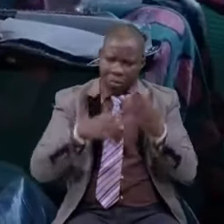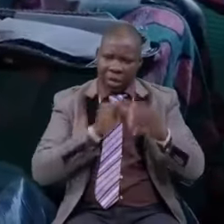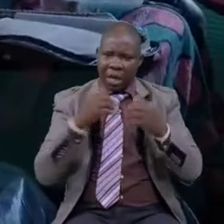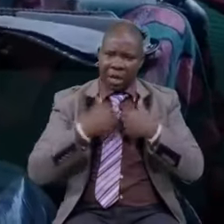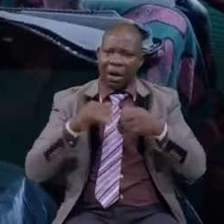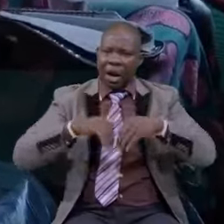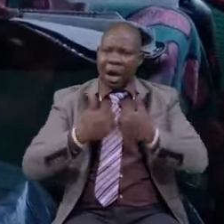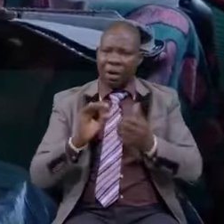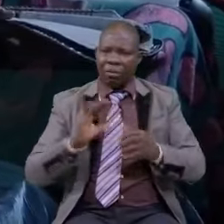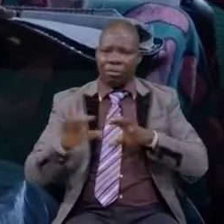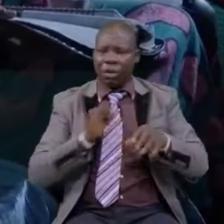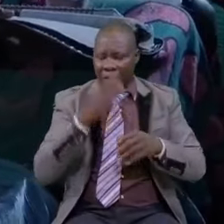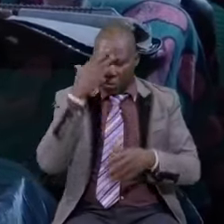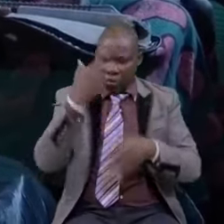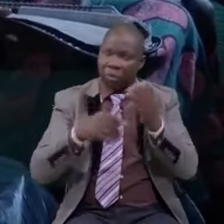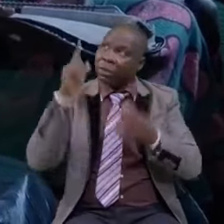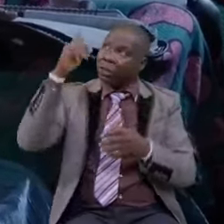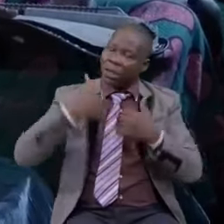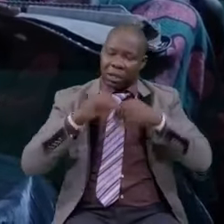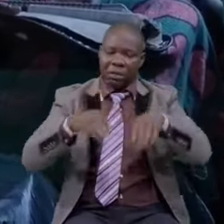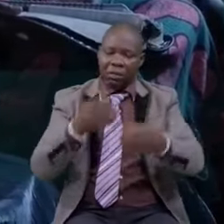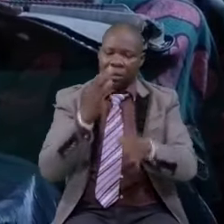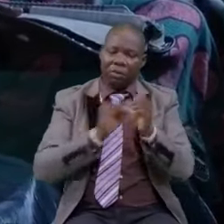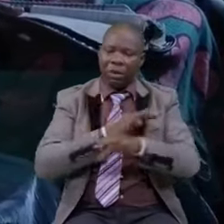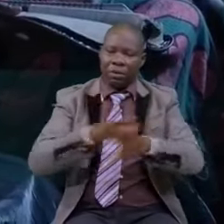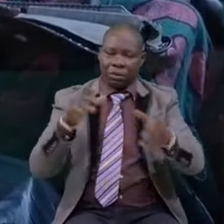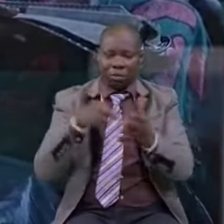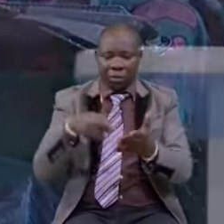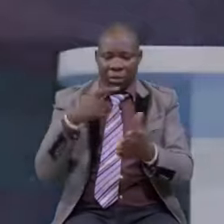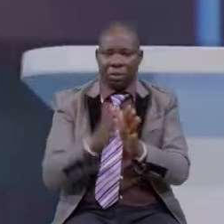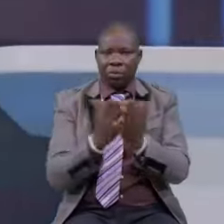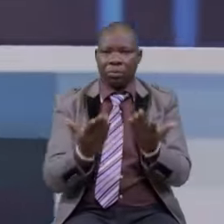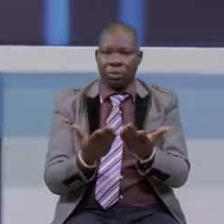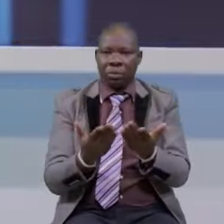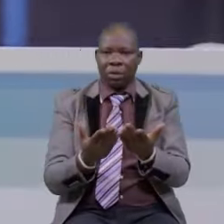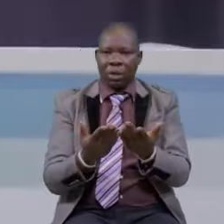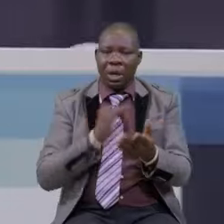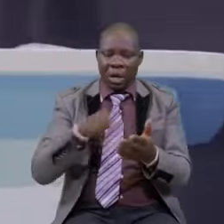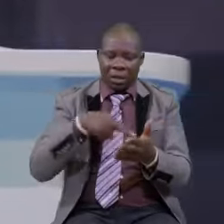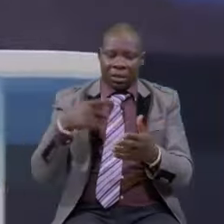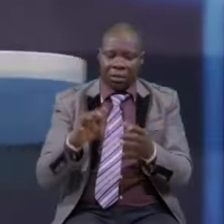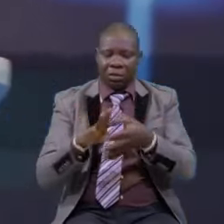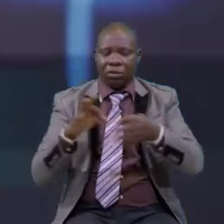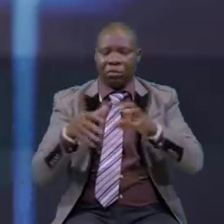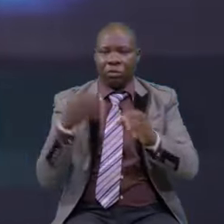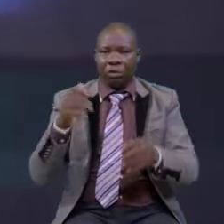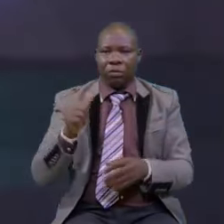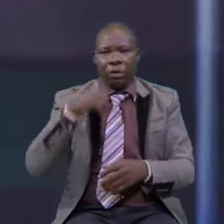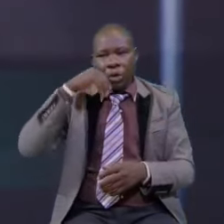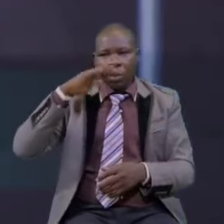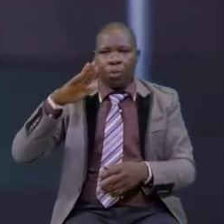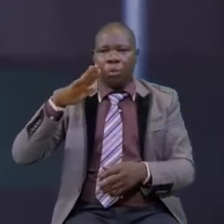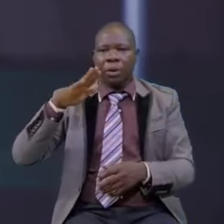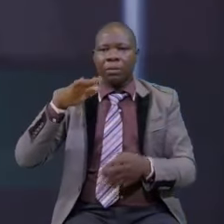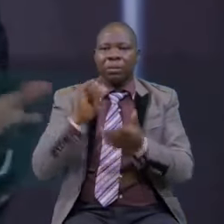has given if I don't reach the book? I read the story of a woman that,